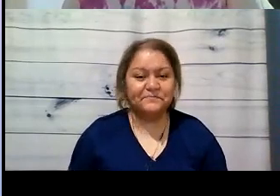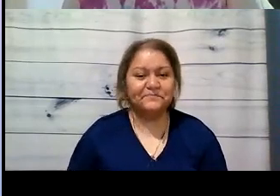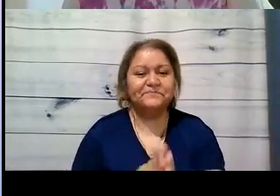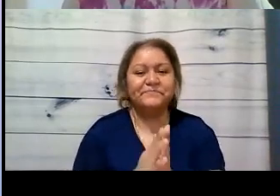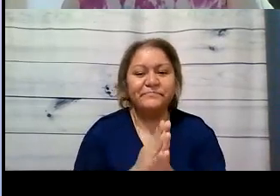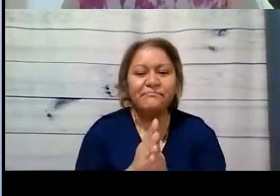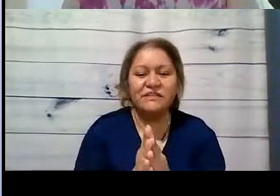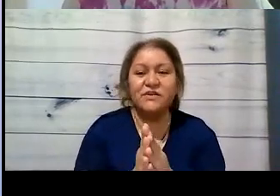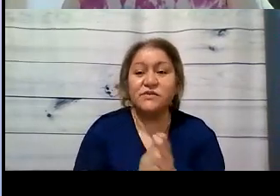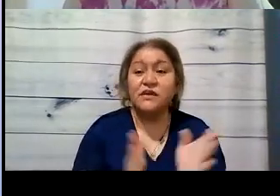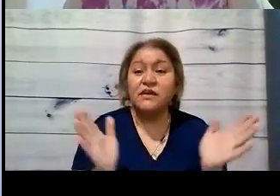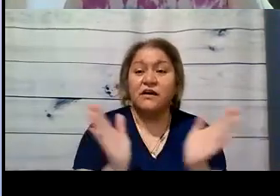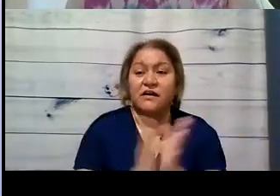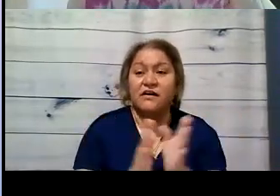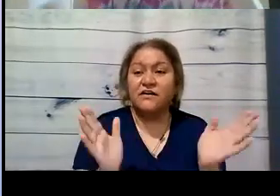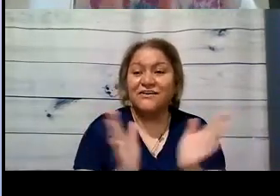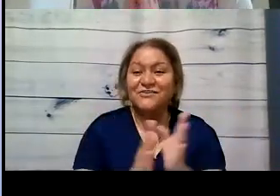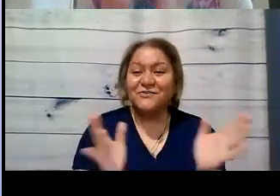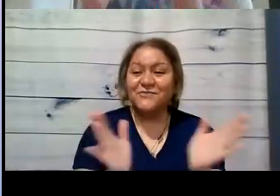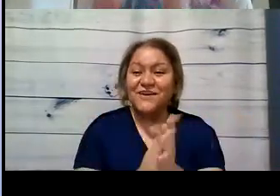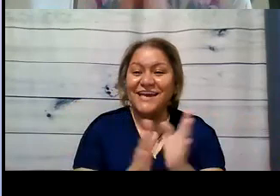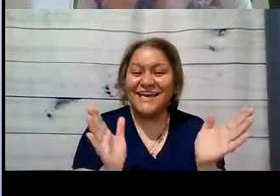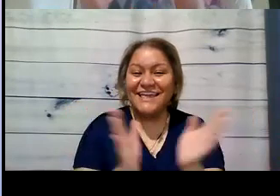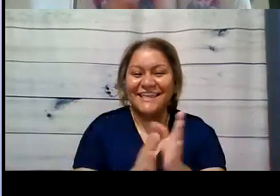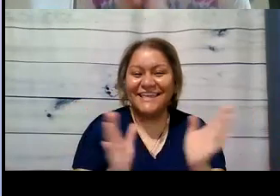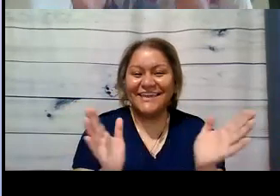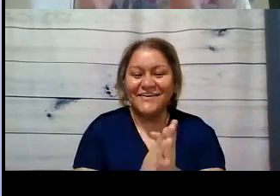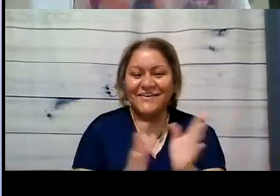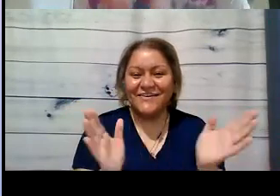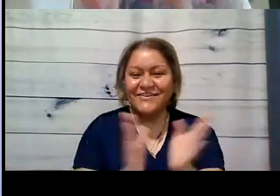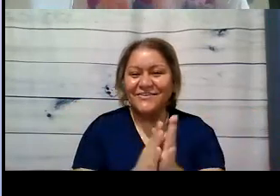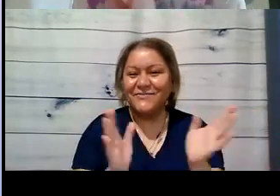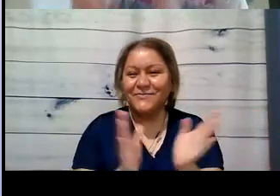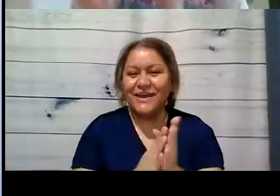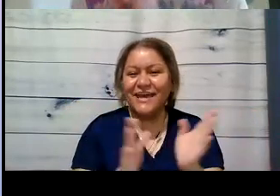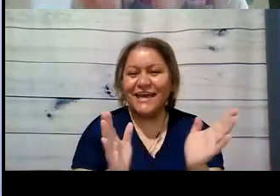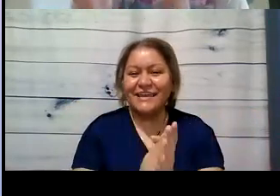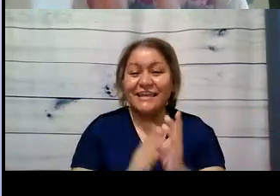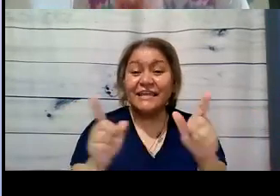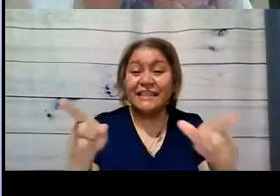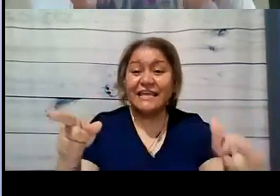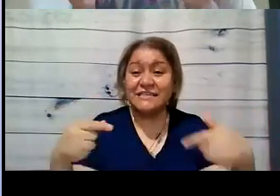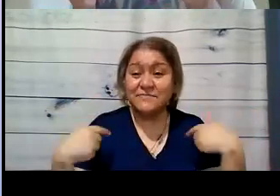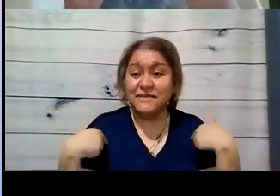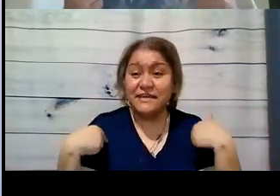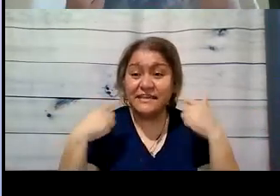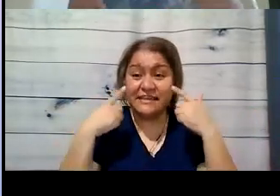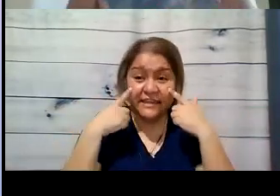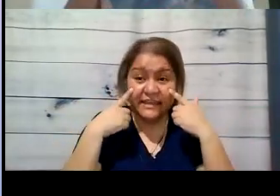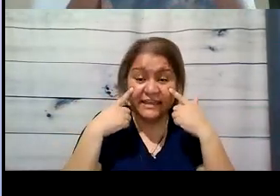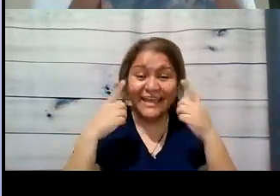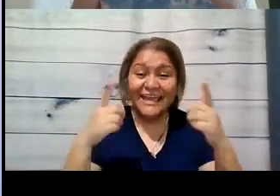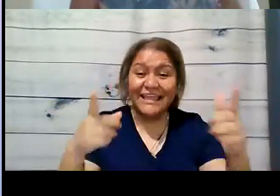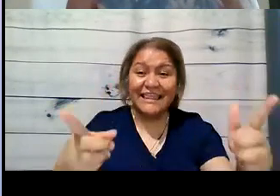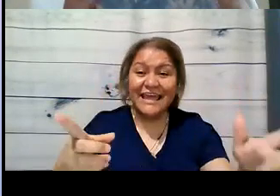time. So it goes, are you ready? Are you ready? Let me